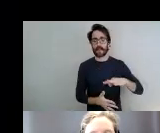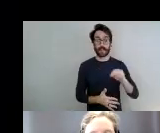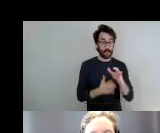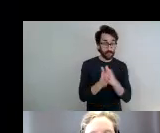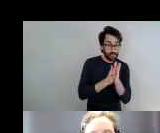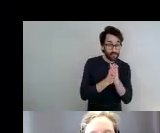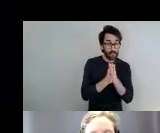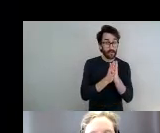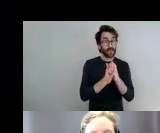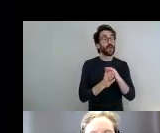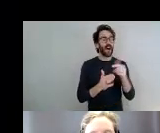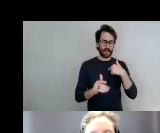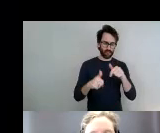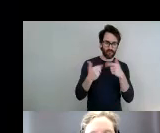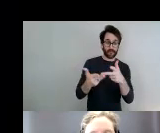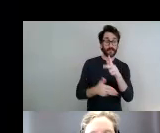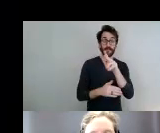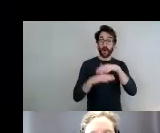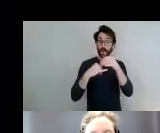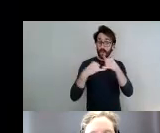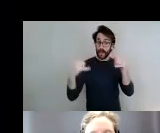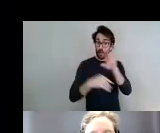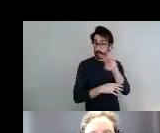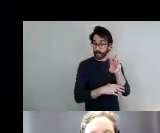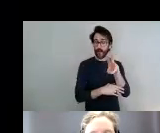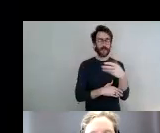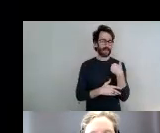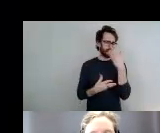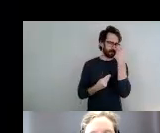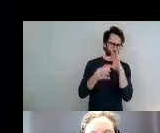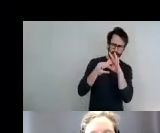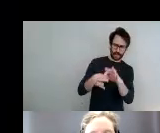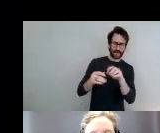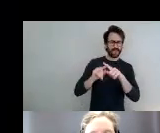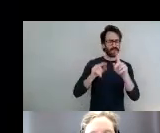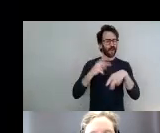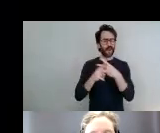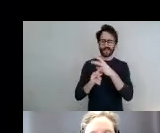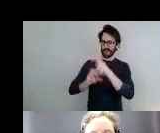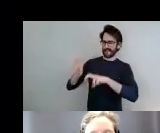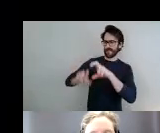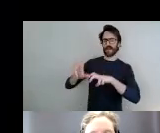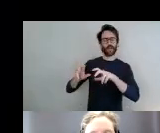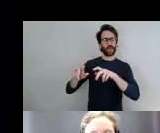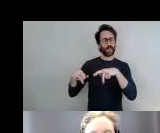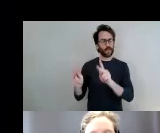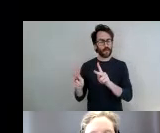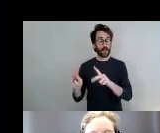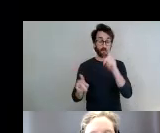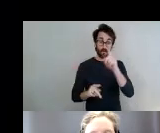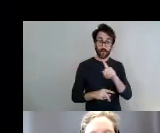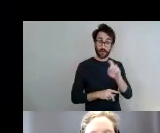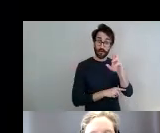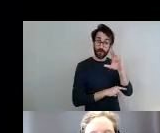certainly recommend that you go on our website. We have lots of information on different investment products. but certainly crypto assets, it's